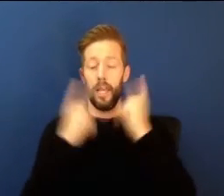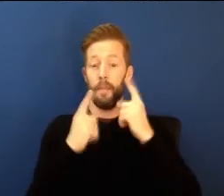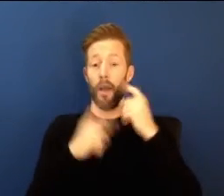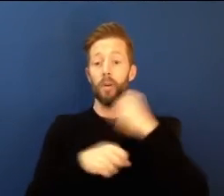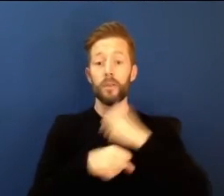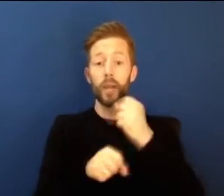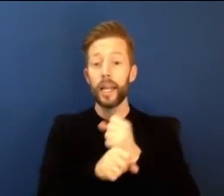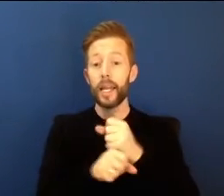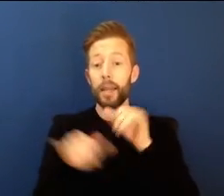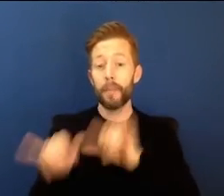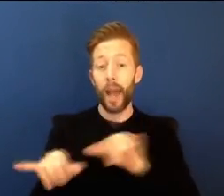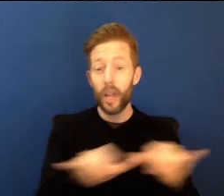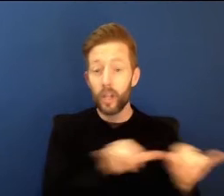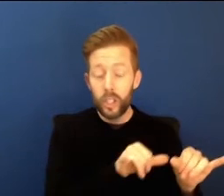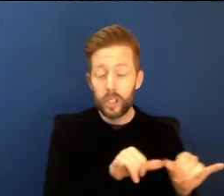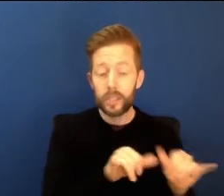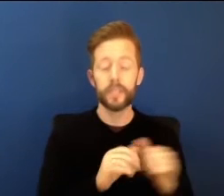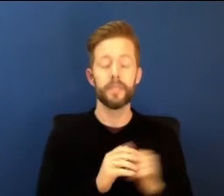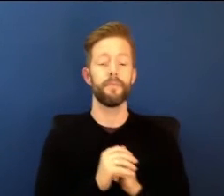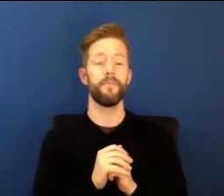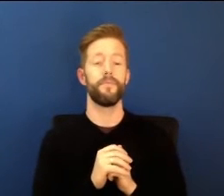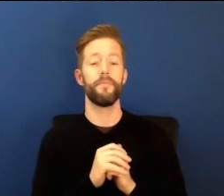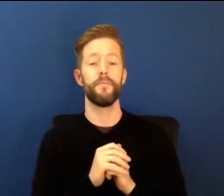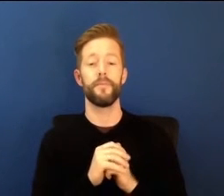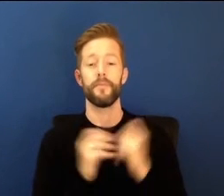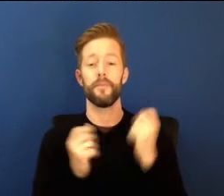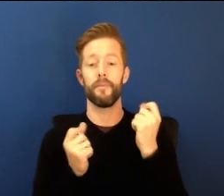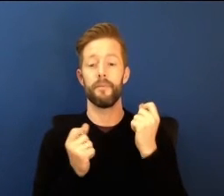about creating patterns,